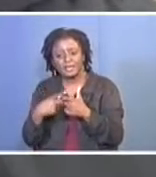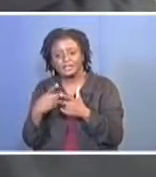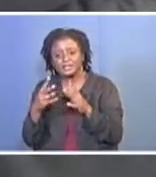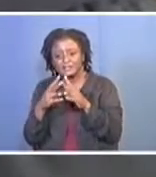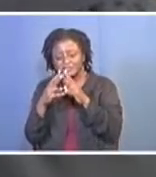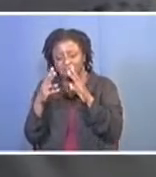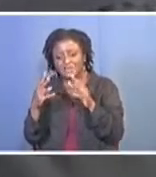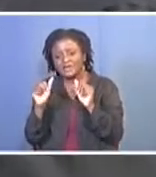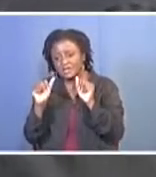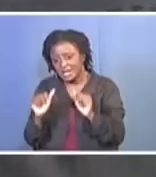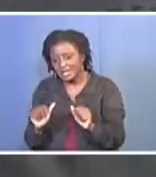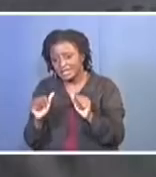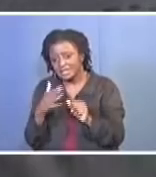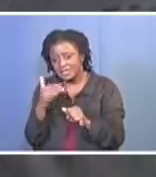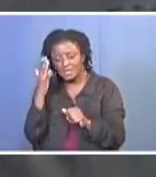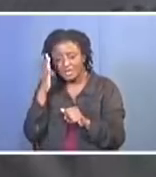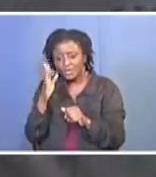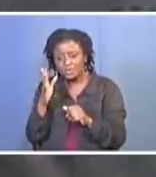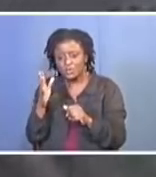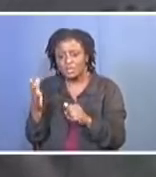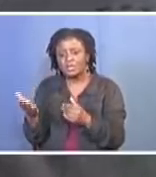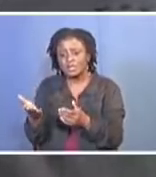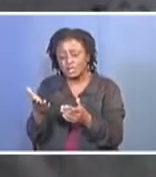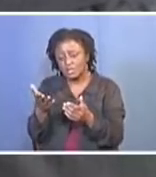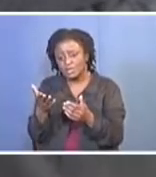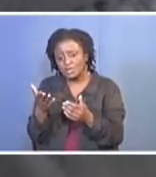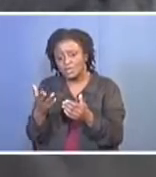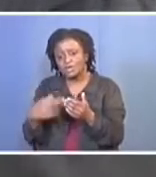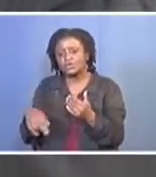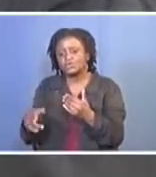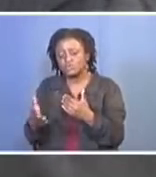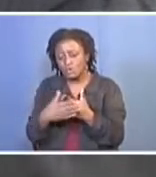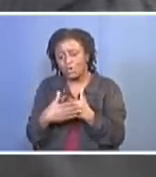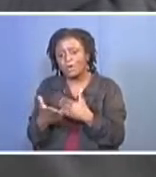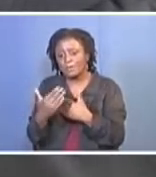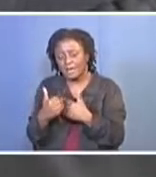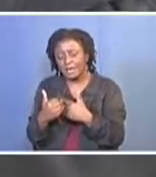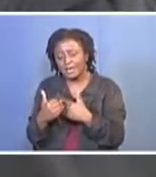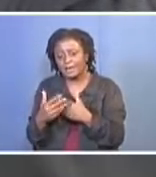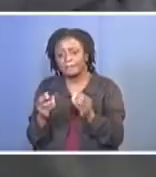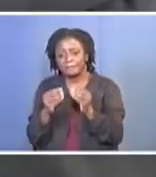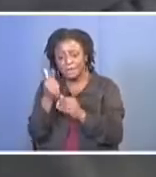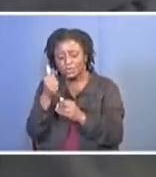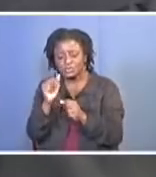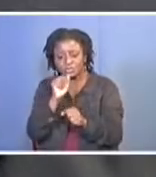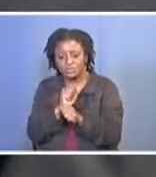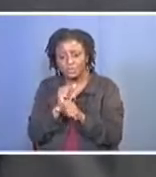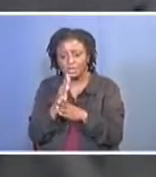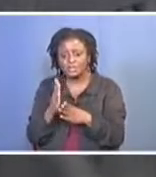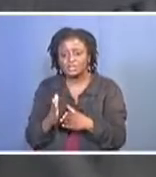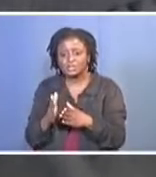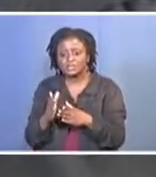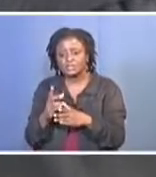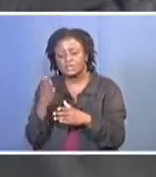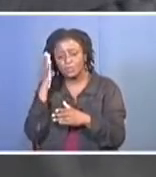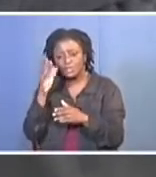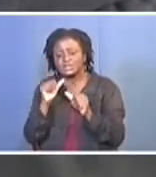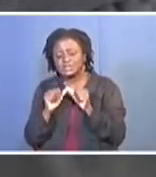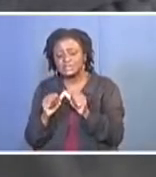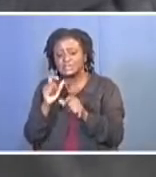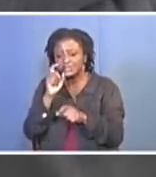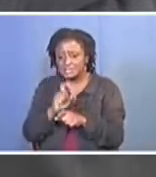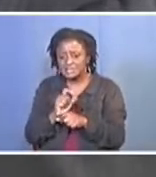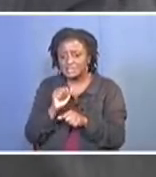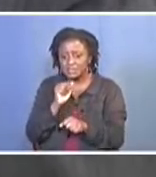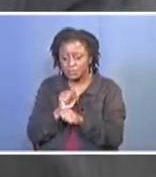very likely that they will recall most or all of the employees when they reopen. They will still need employees to run the